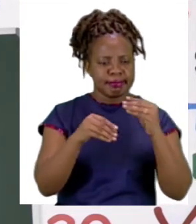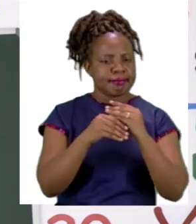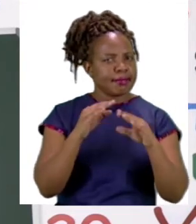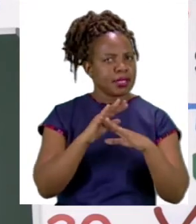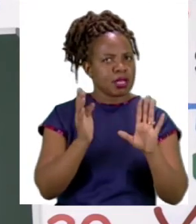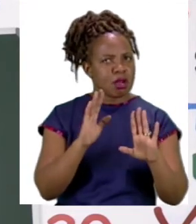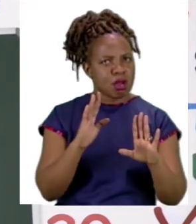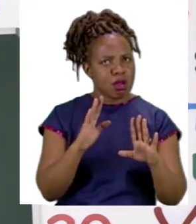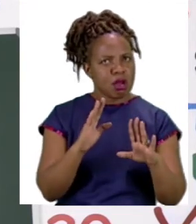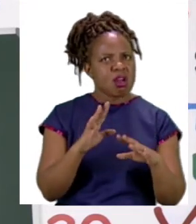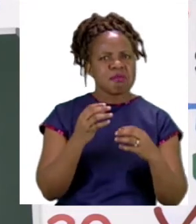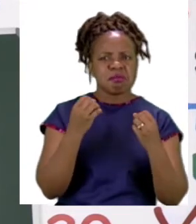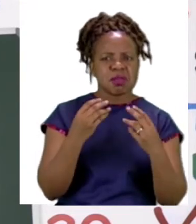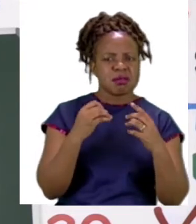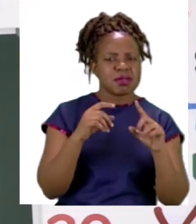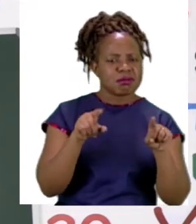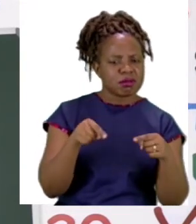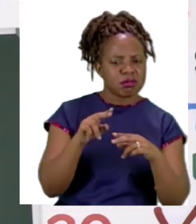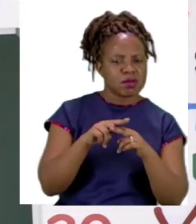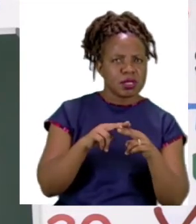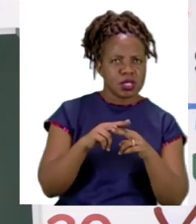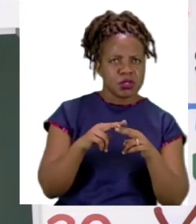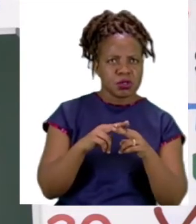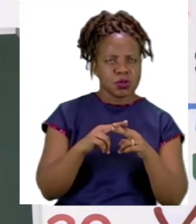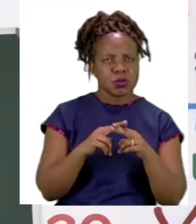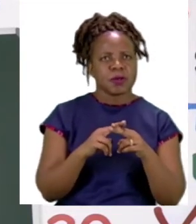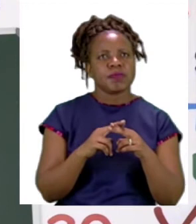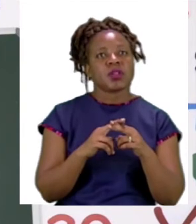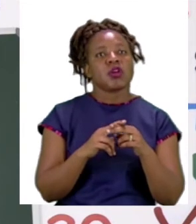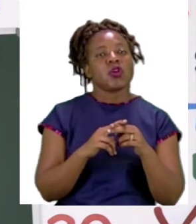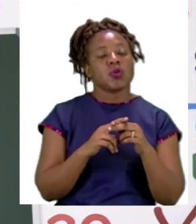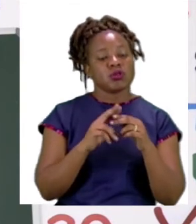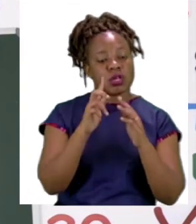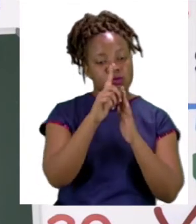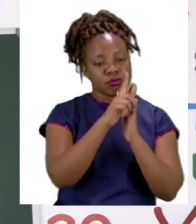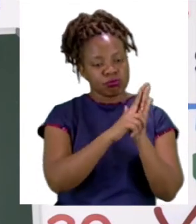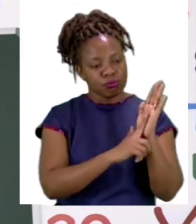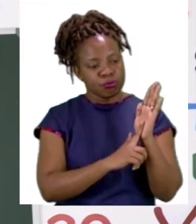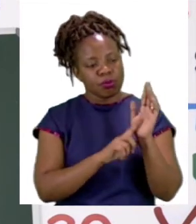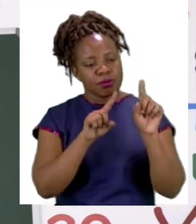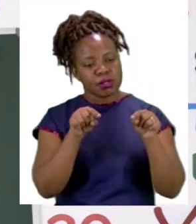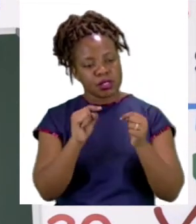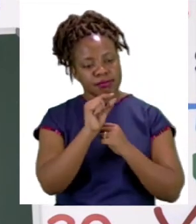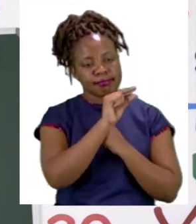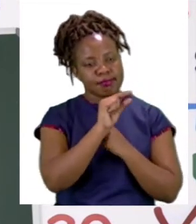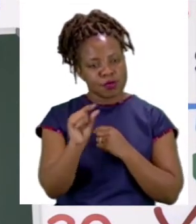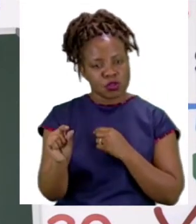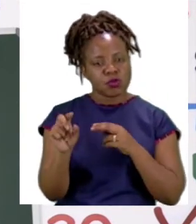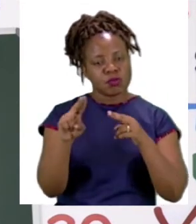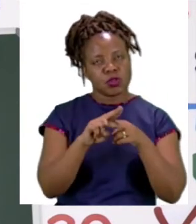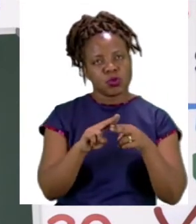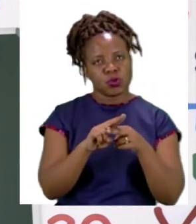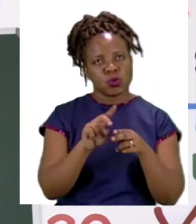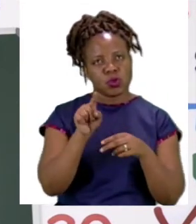Now remember, we use a comma when we are listing things in a sentence. So I said bricks, but I